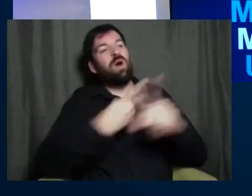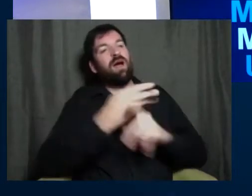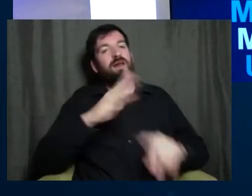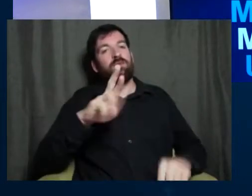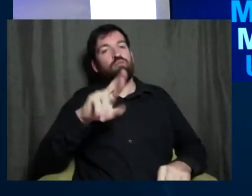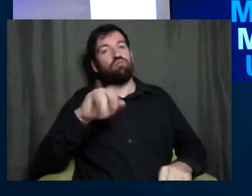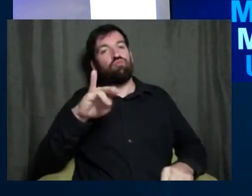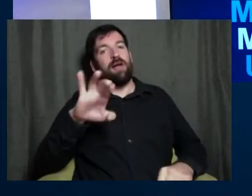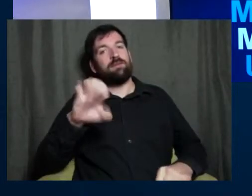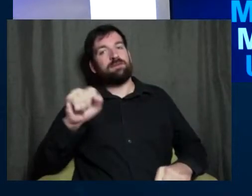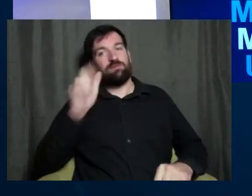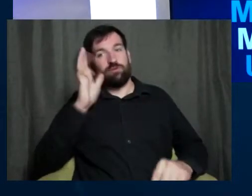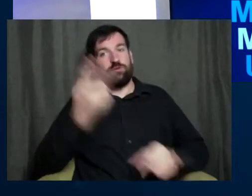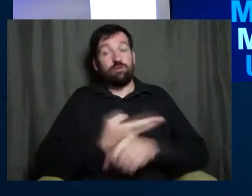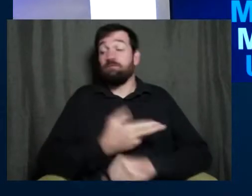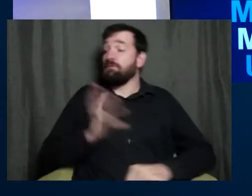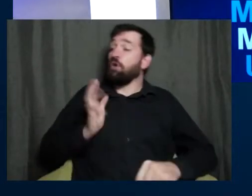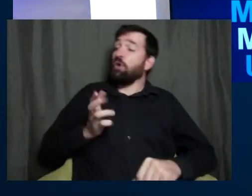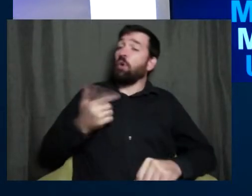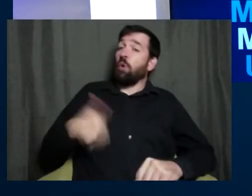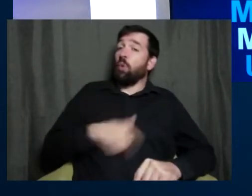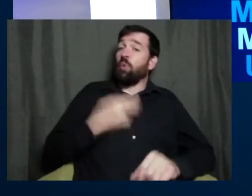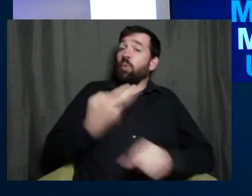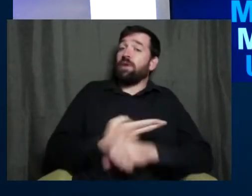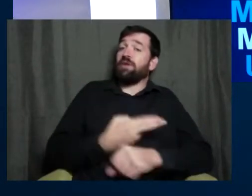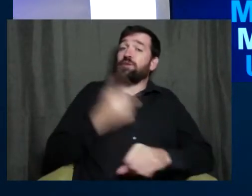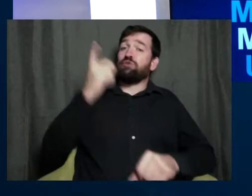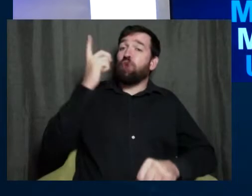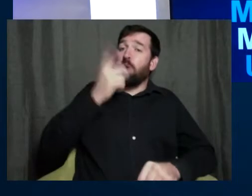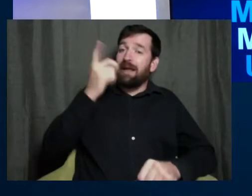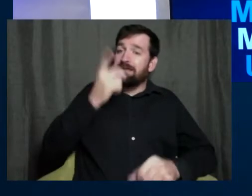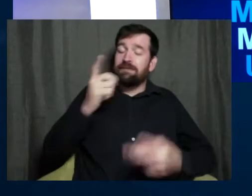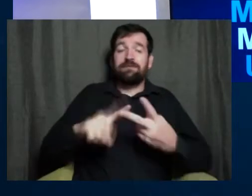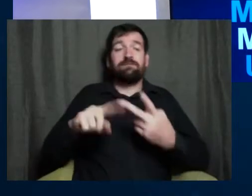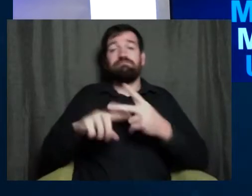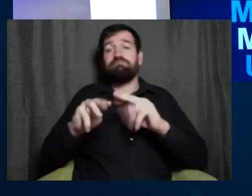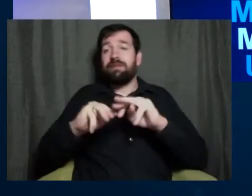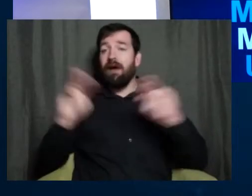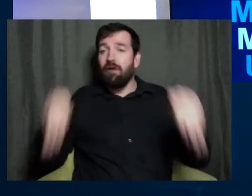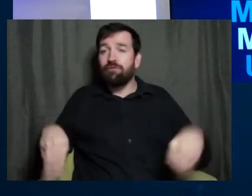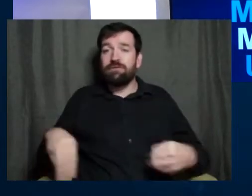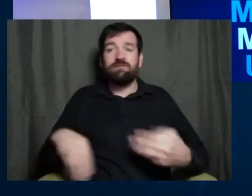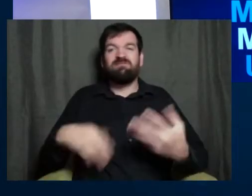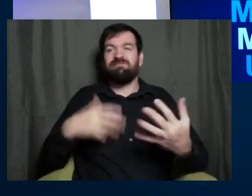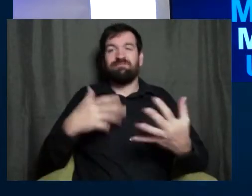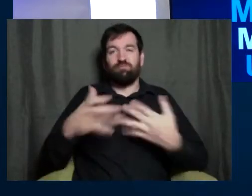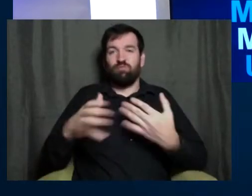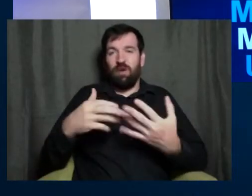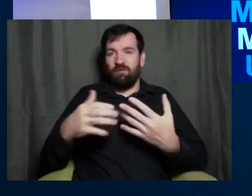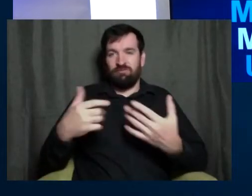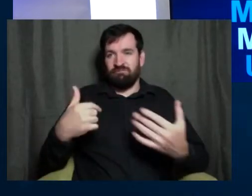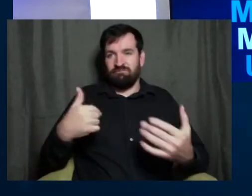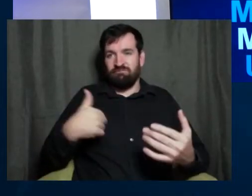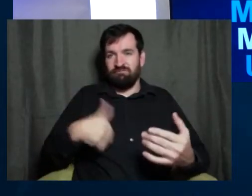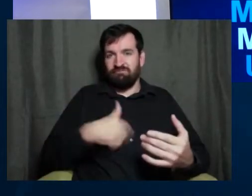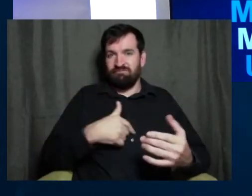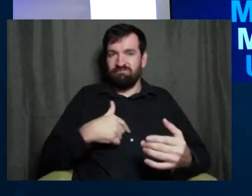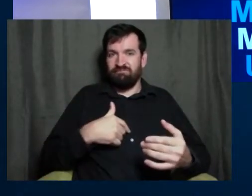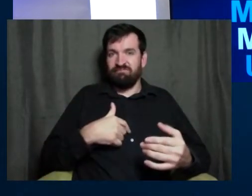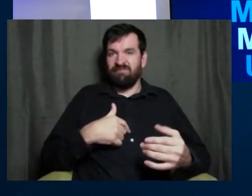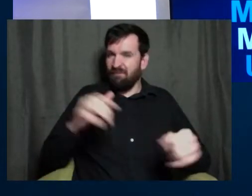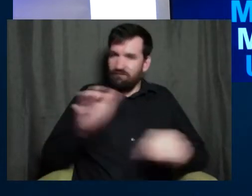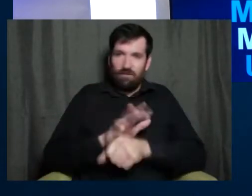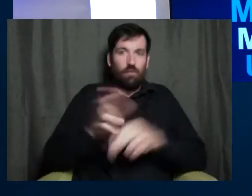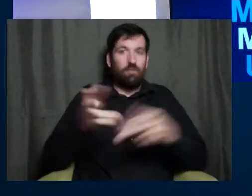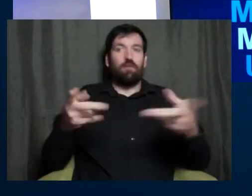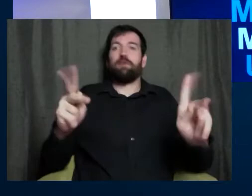Our household uses donuts. That's Donuts are good. McDonald's are good here. Yeah. Whatever it takes. Yeah. We give full permission to do whatever